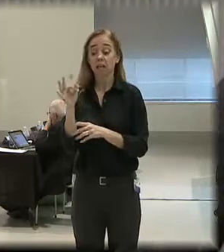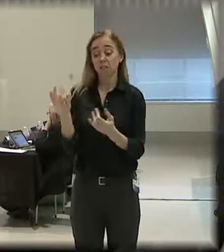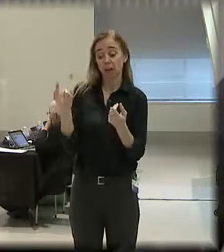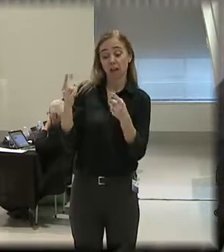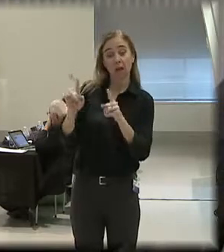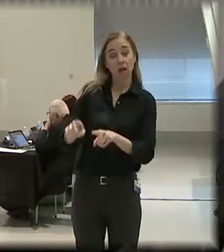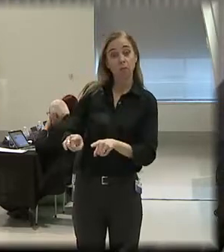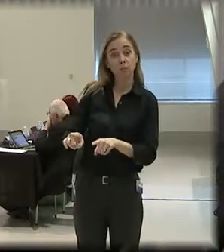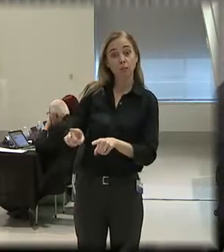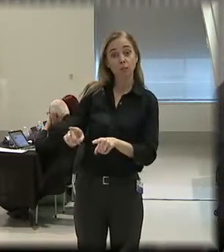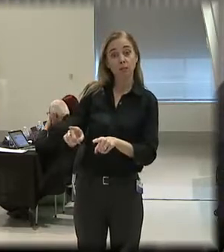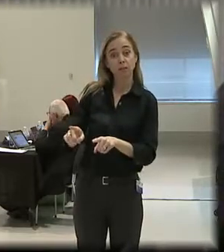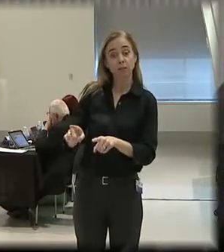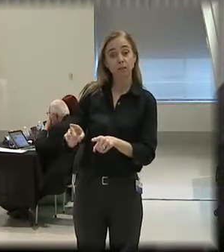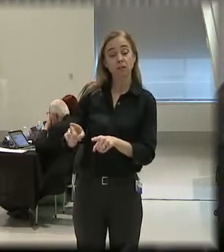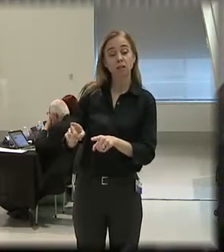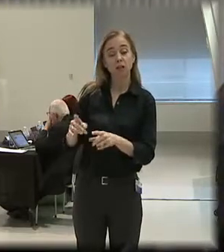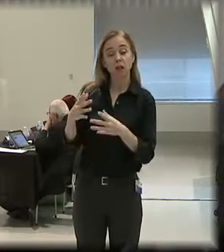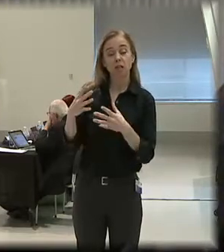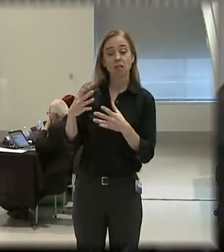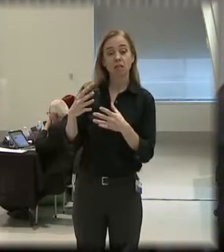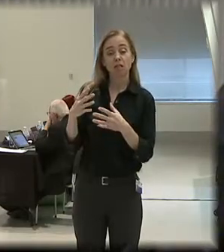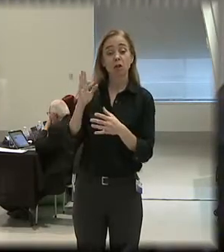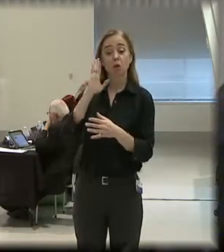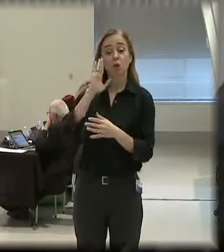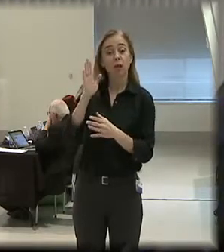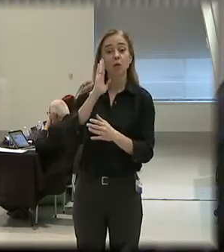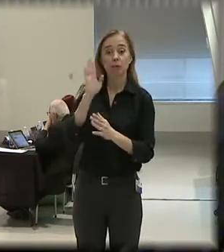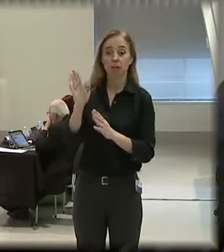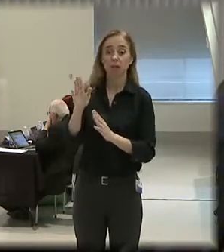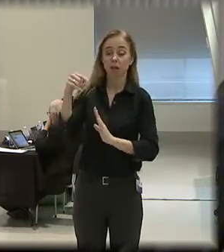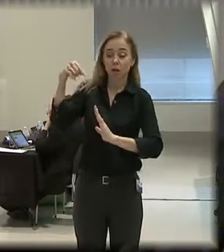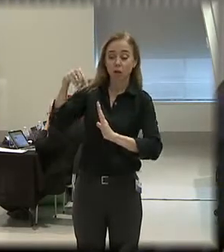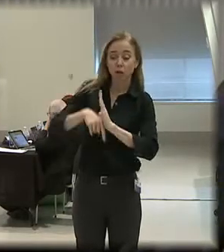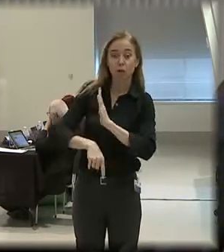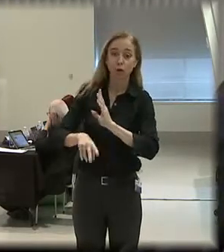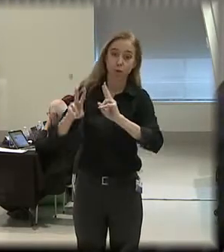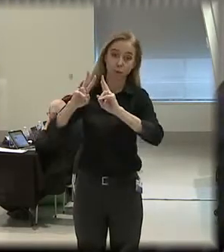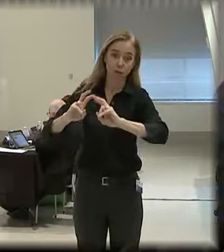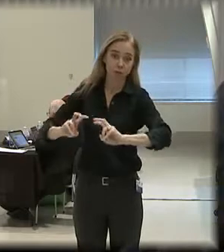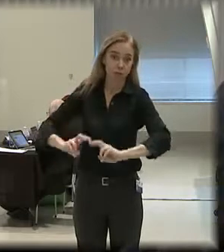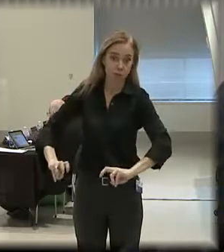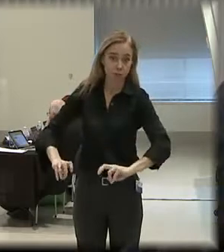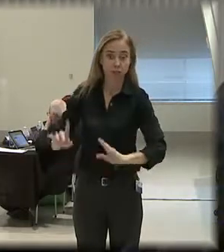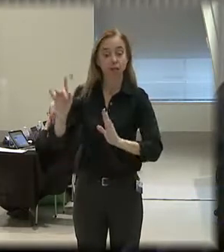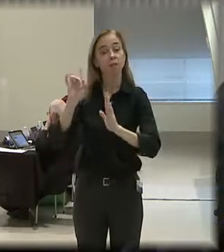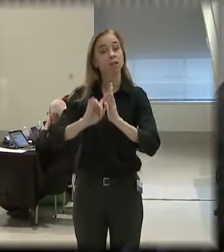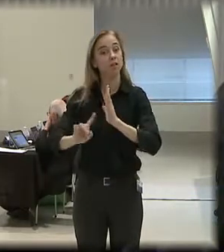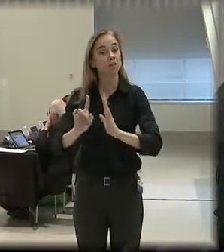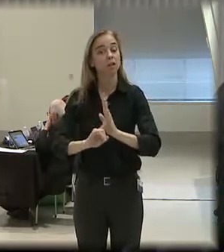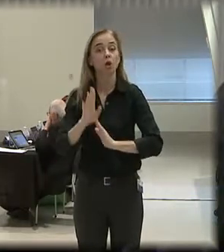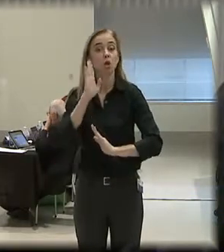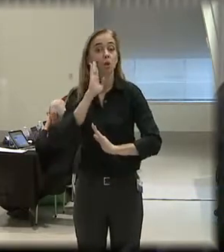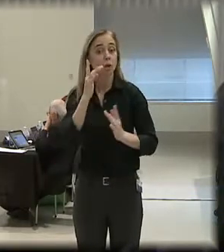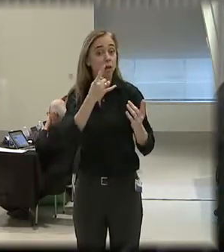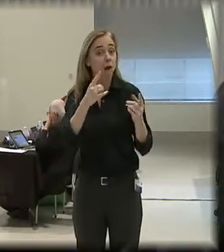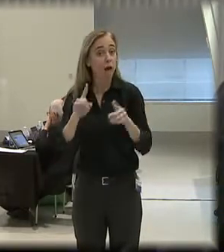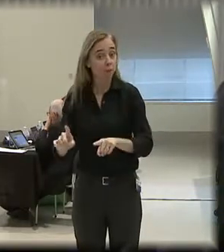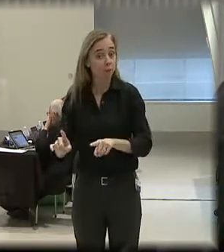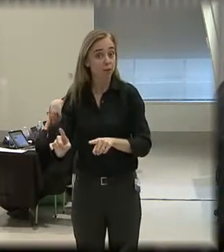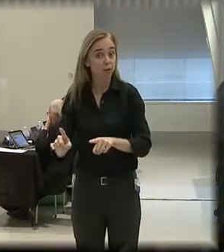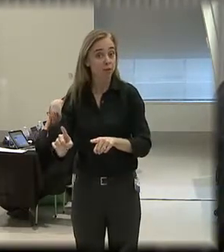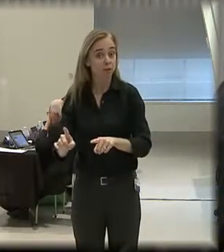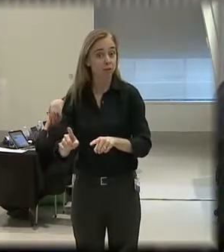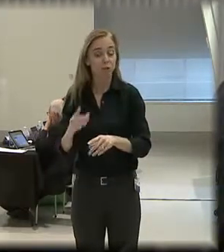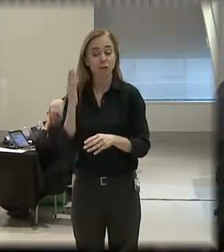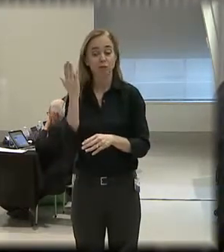occur, the confidence that there will be a thorough investigation. The investigation will be conducted, and there's an oversight